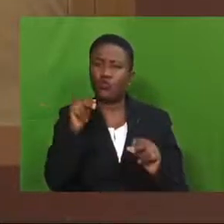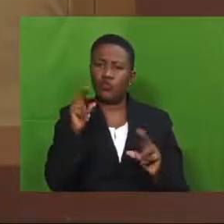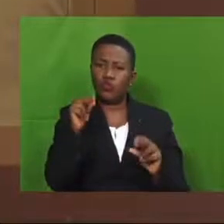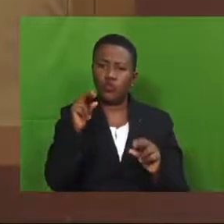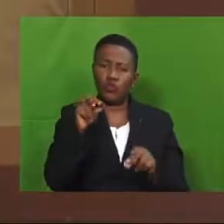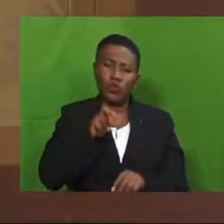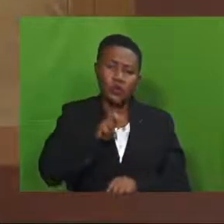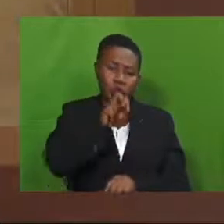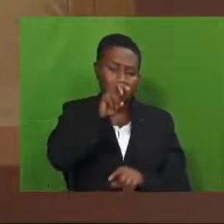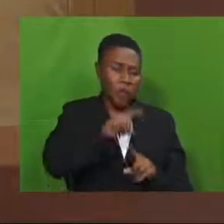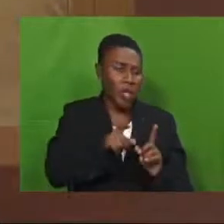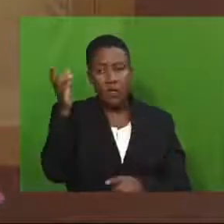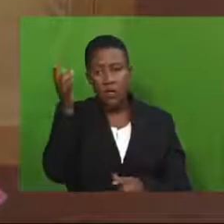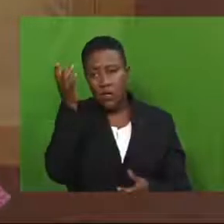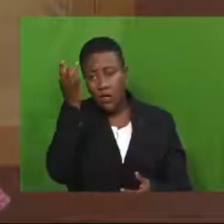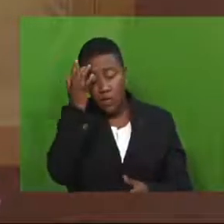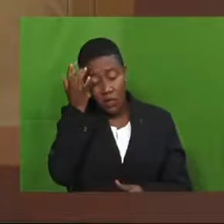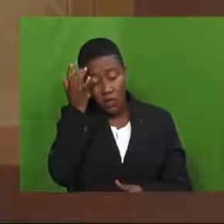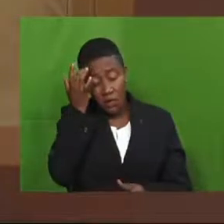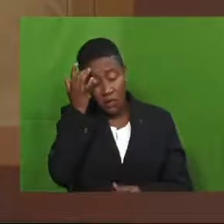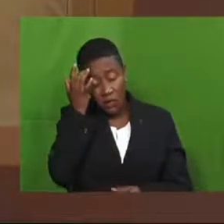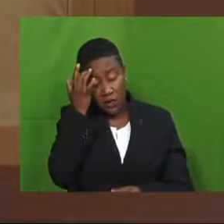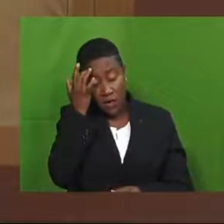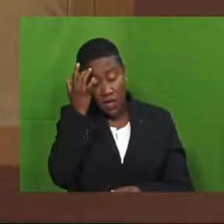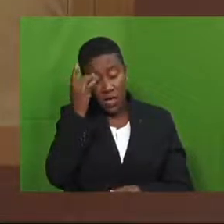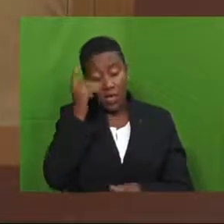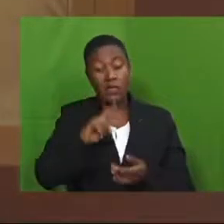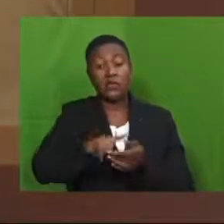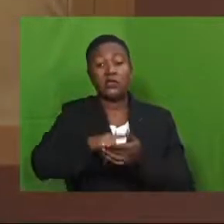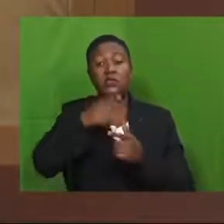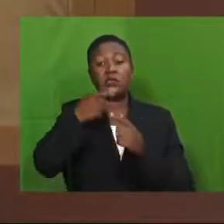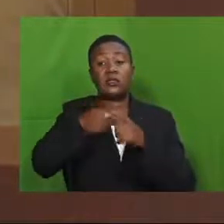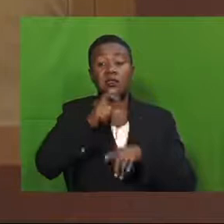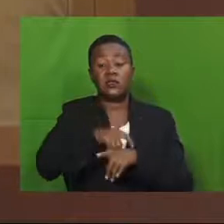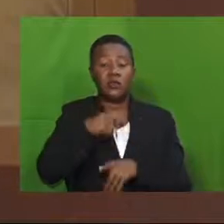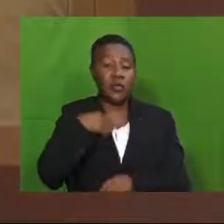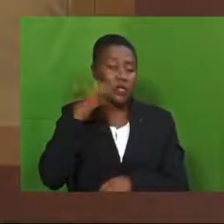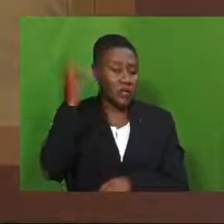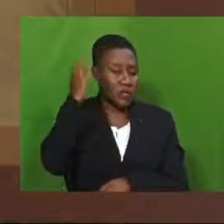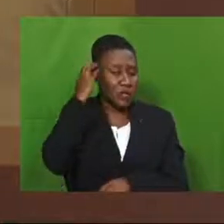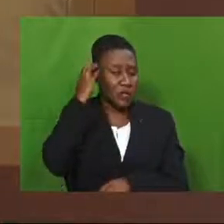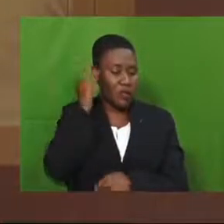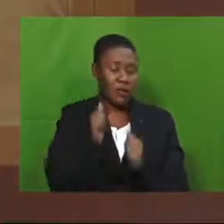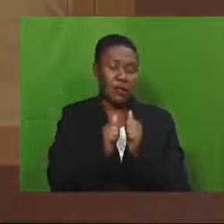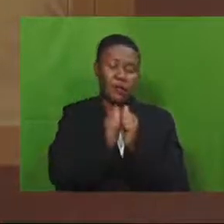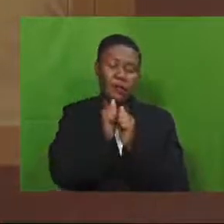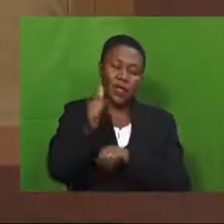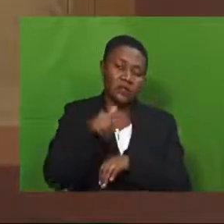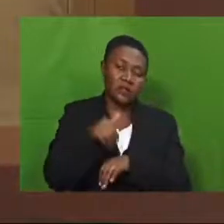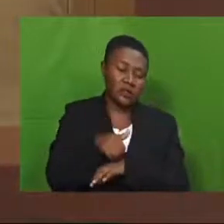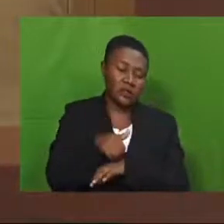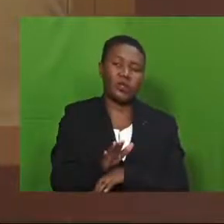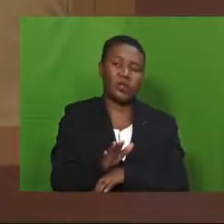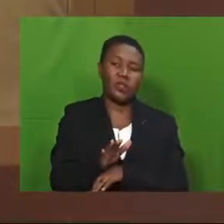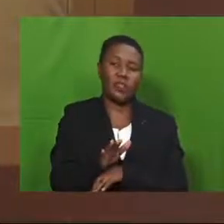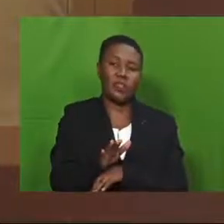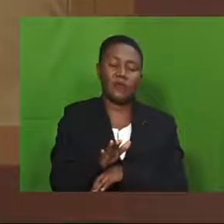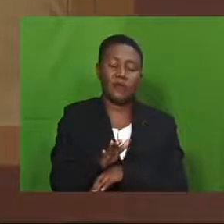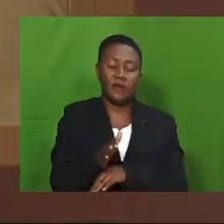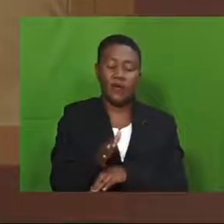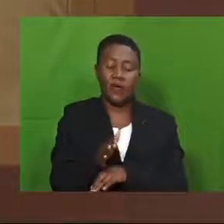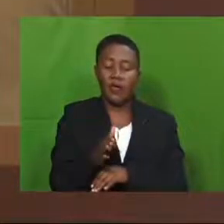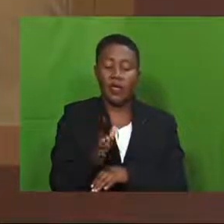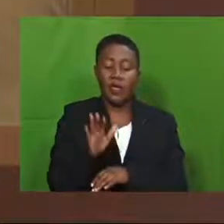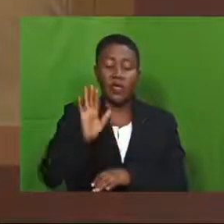was very sick. It was his passing. May his